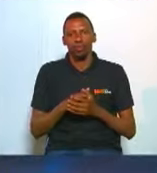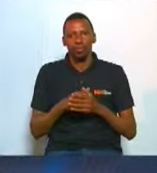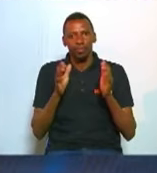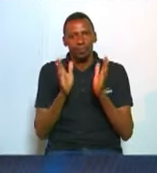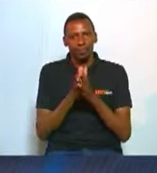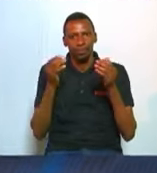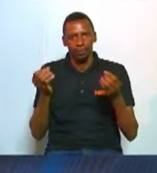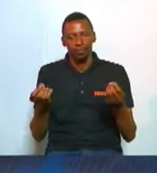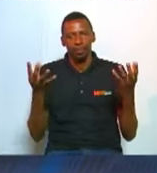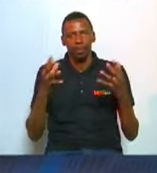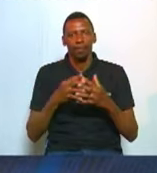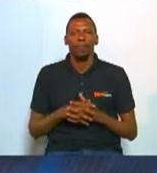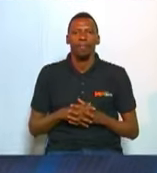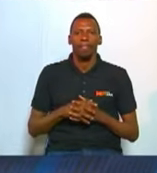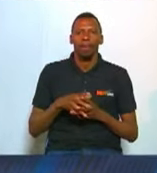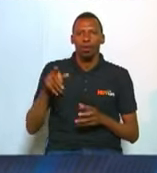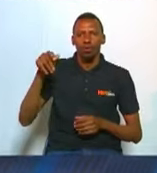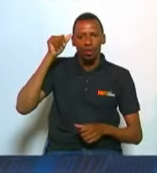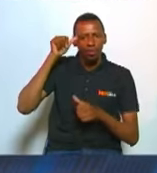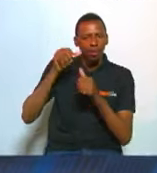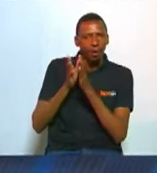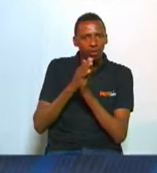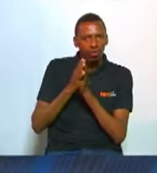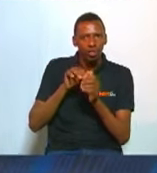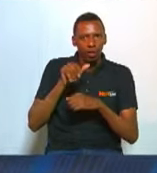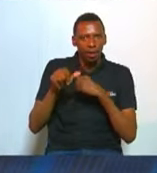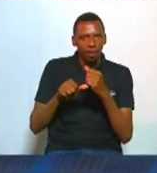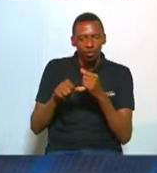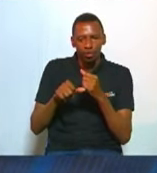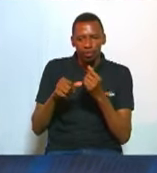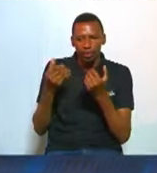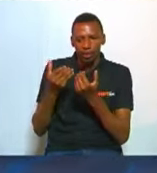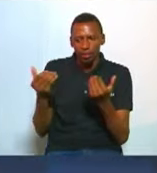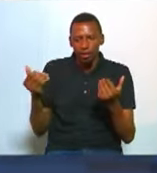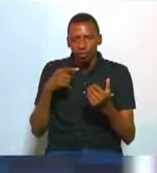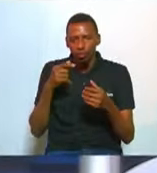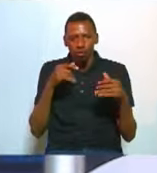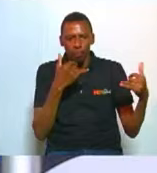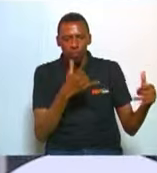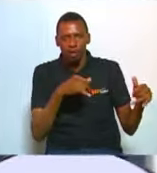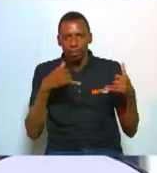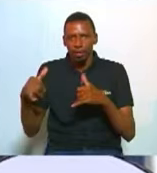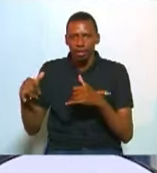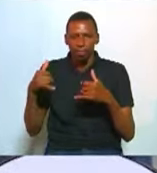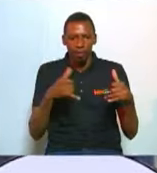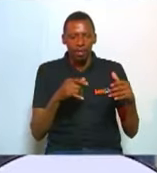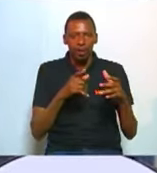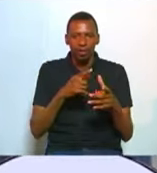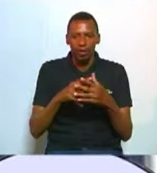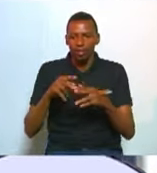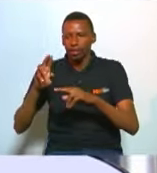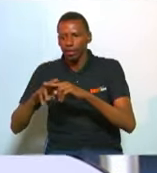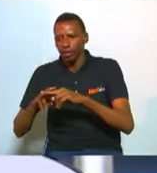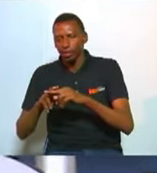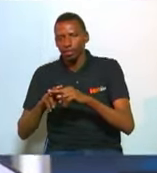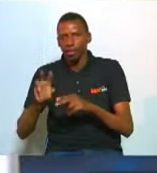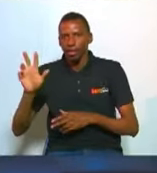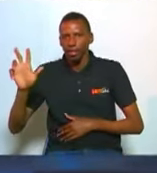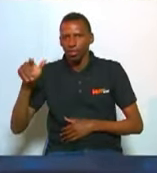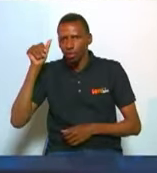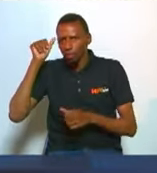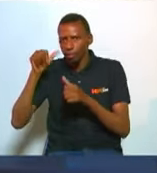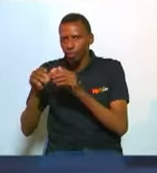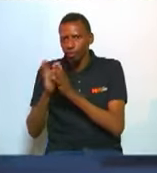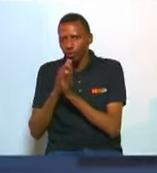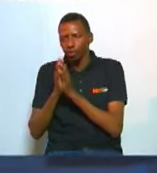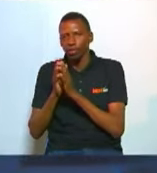Hallelujah. You remember the story I told you about the one who was in the plane and then they were sitting there. three of them,